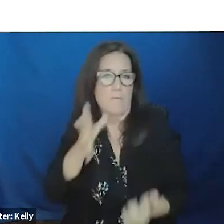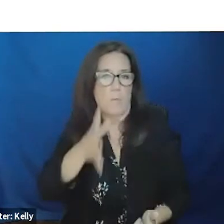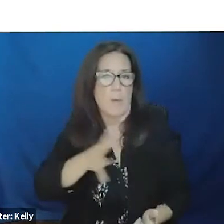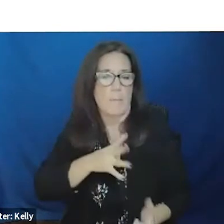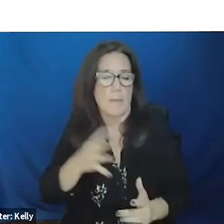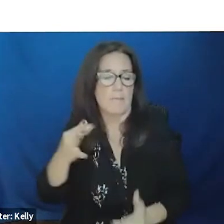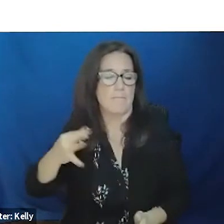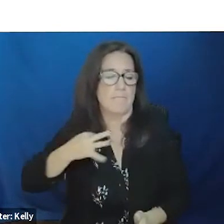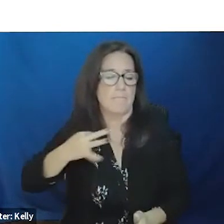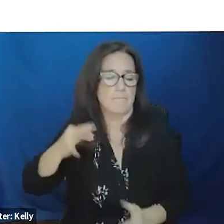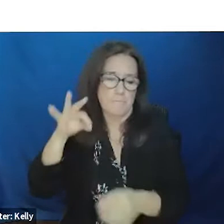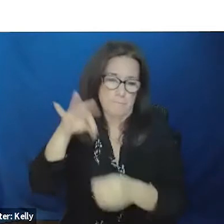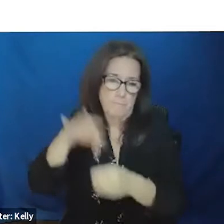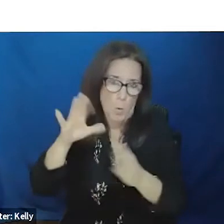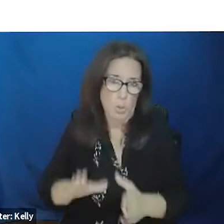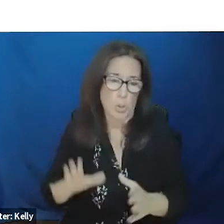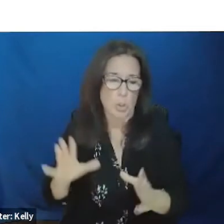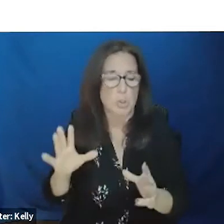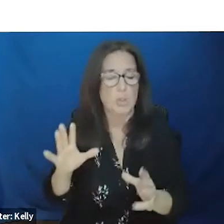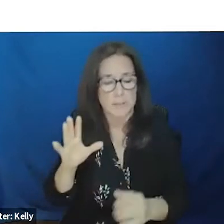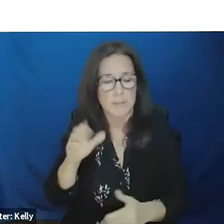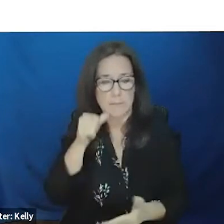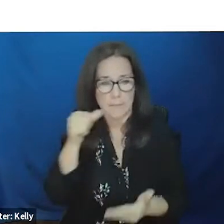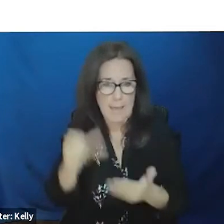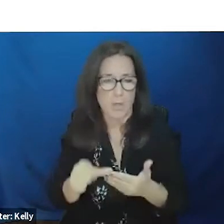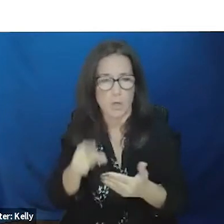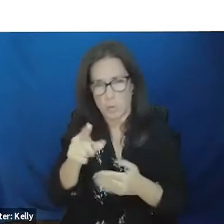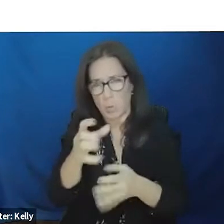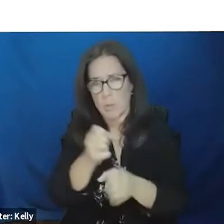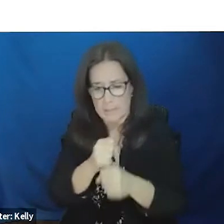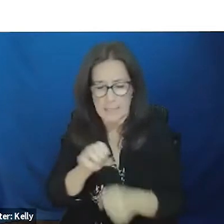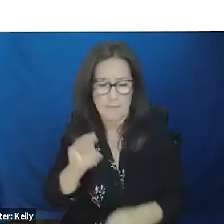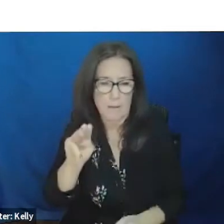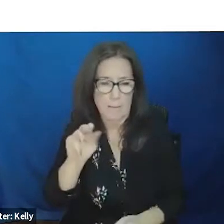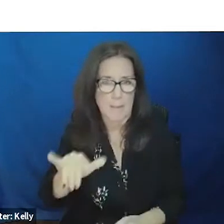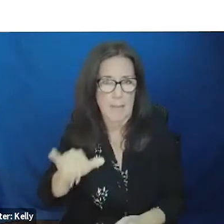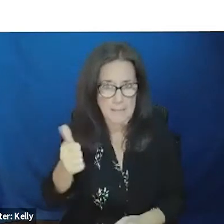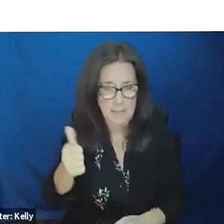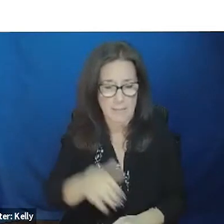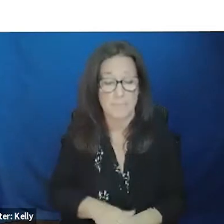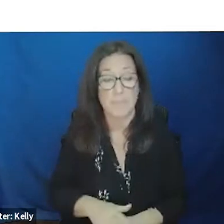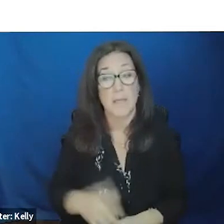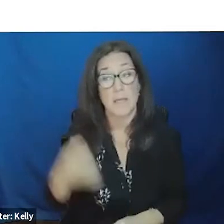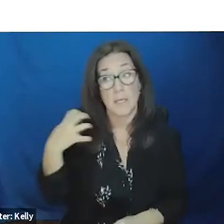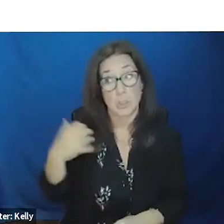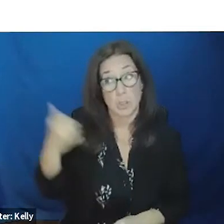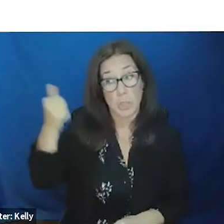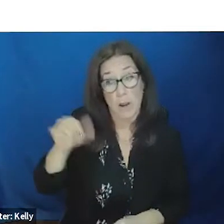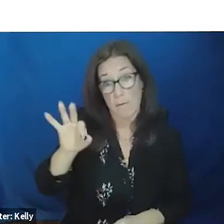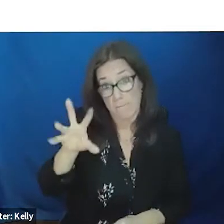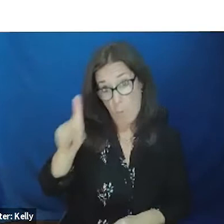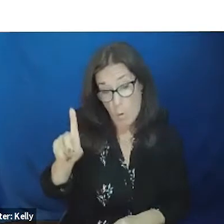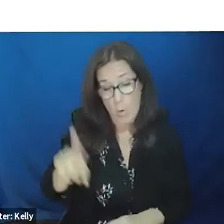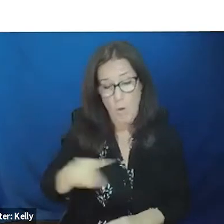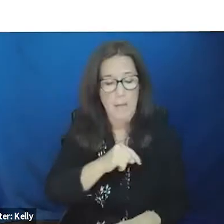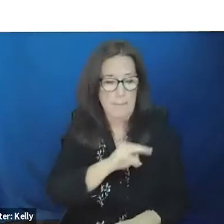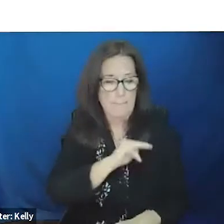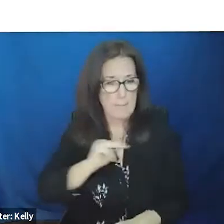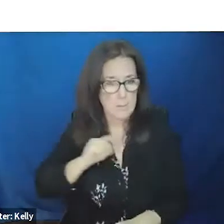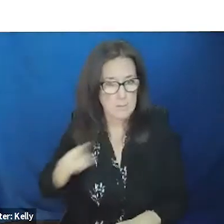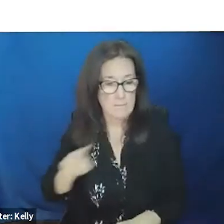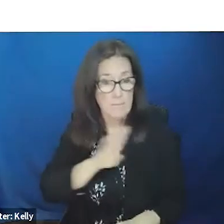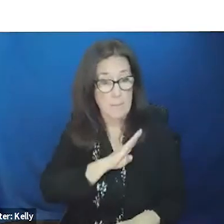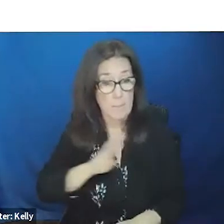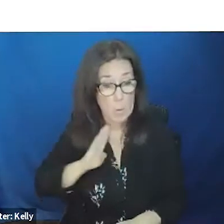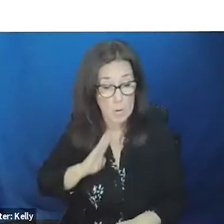May 10th, as I'm a member. Chair Ford and members of the board, the League of Women Voters of